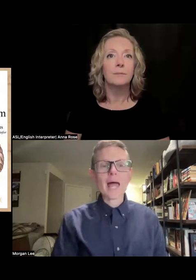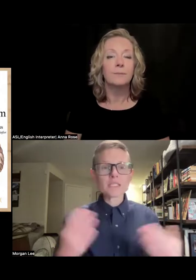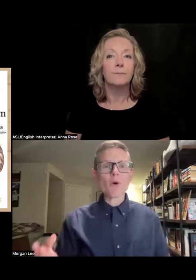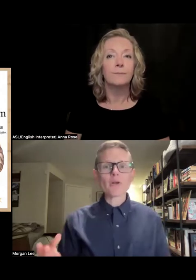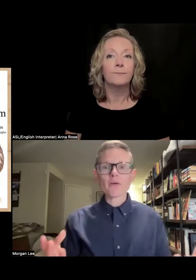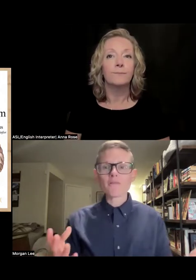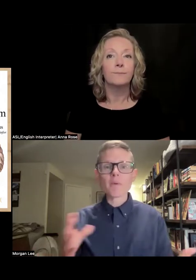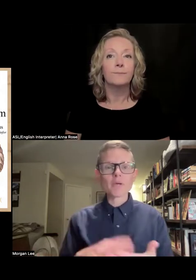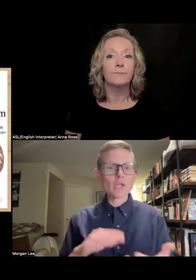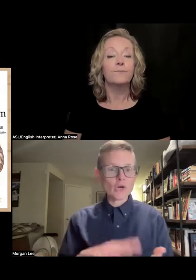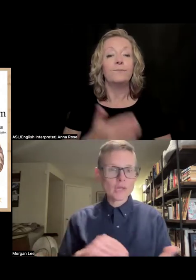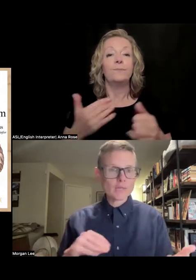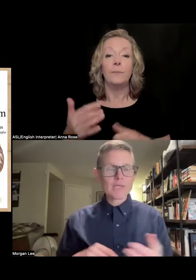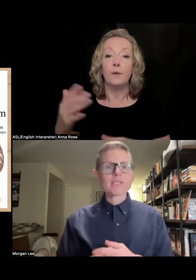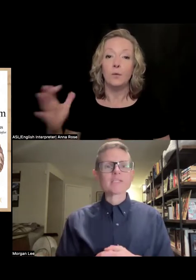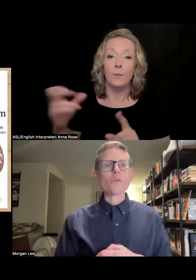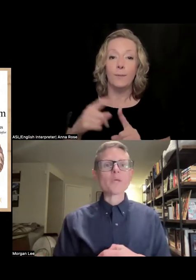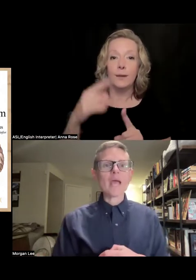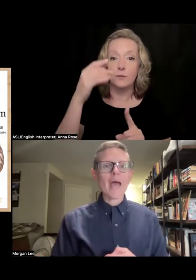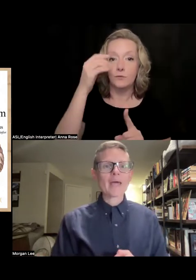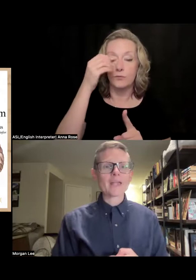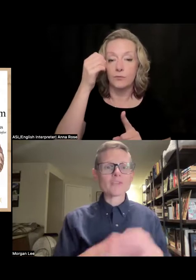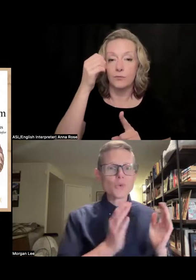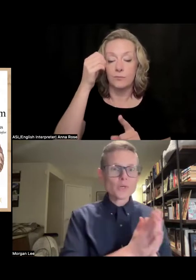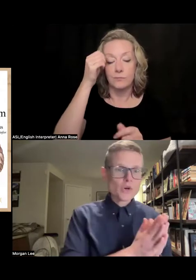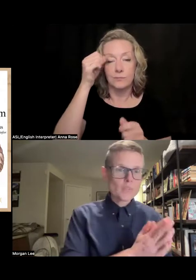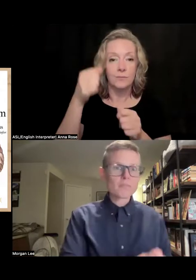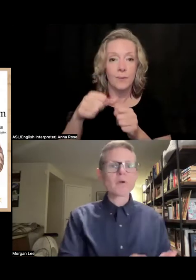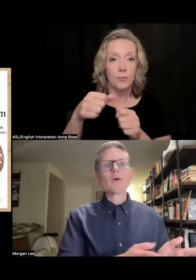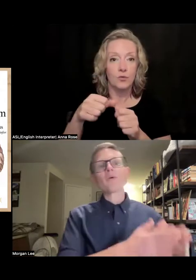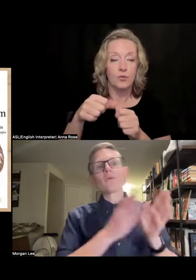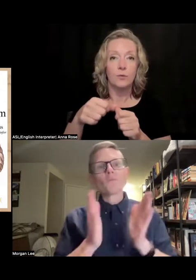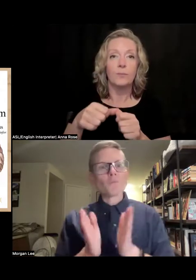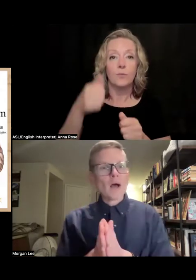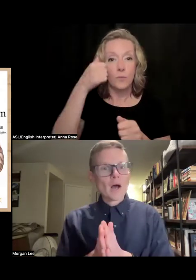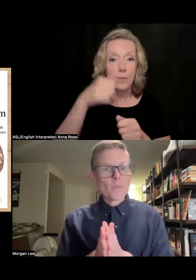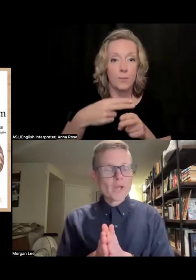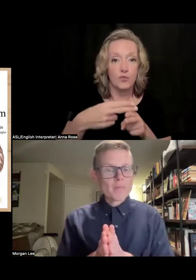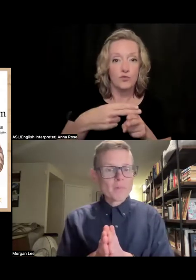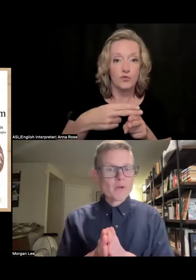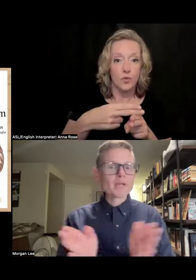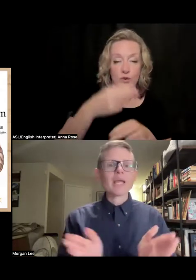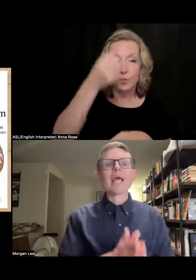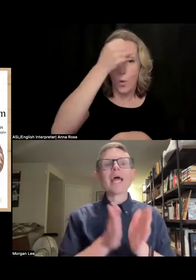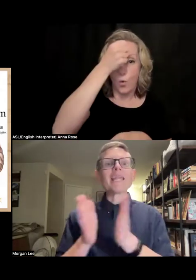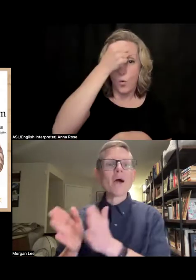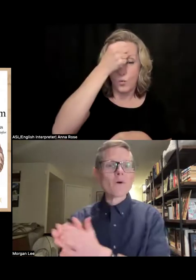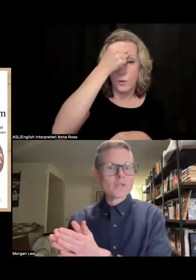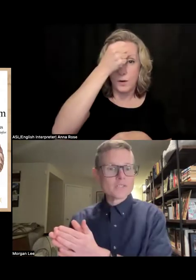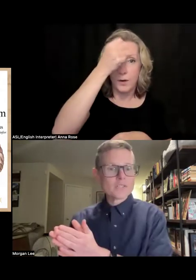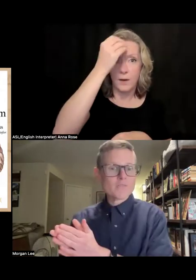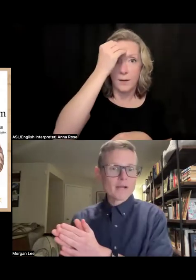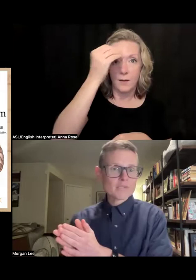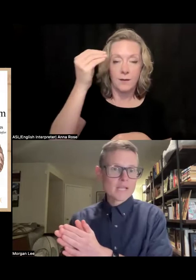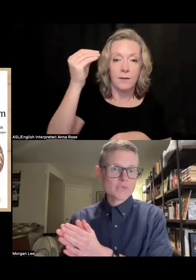So the last part of memory and learning, so we had short-term working memory, and now we're